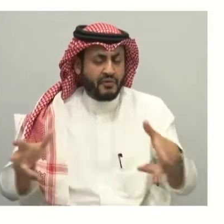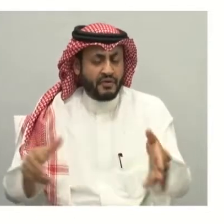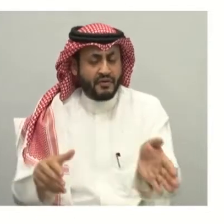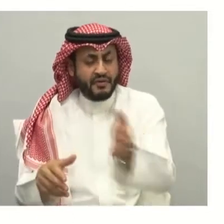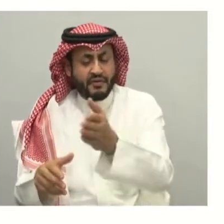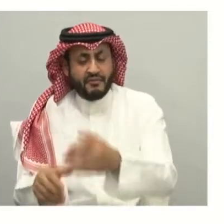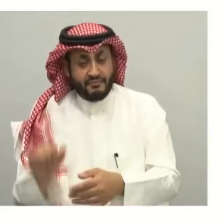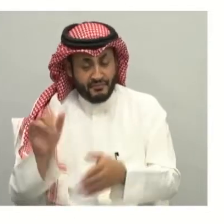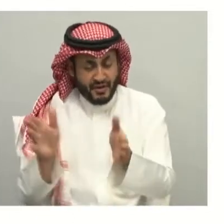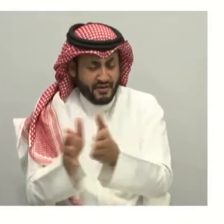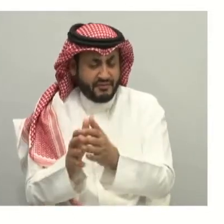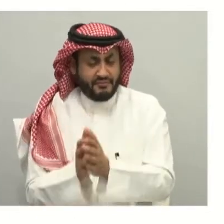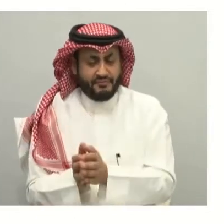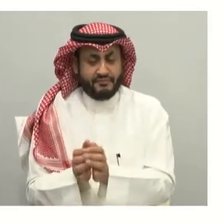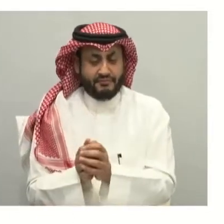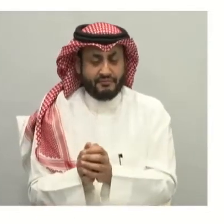in? Do you see the difference?